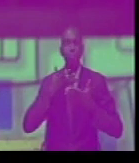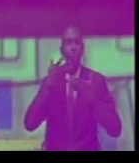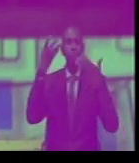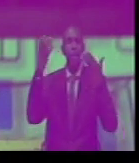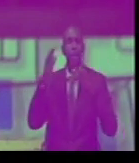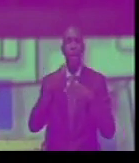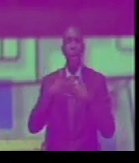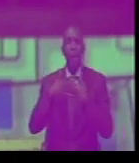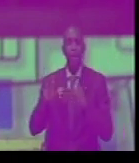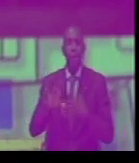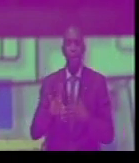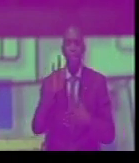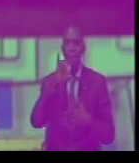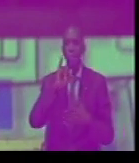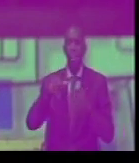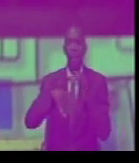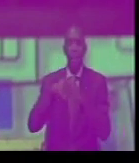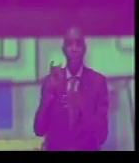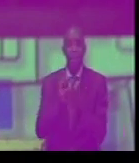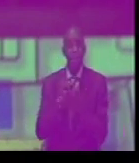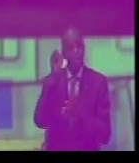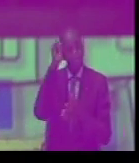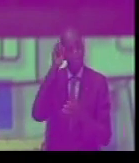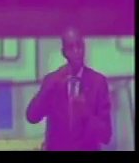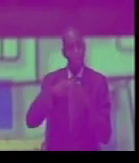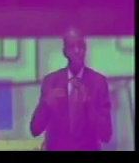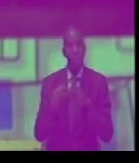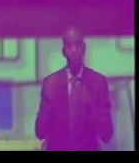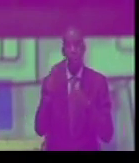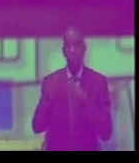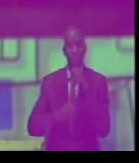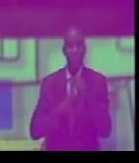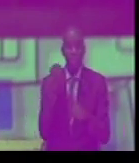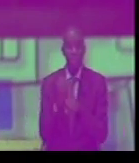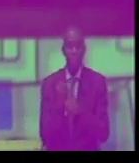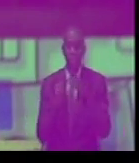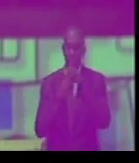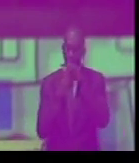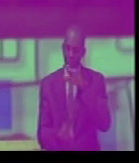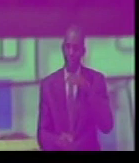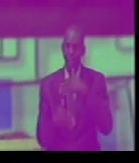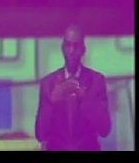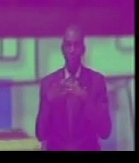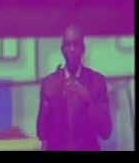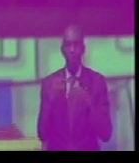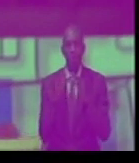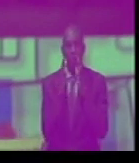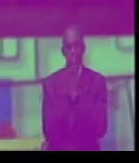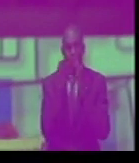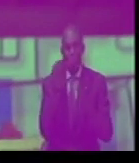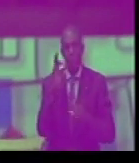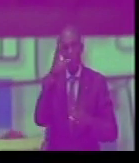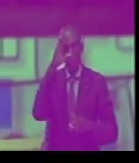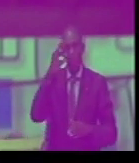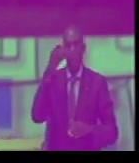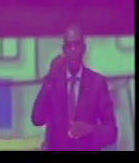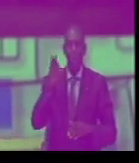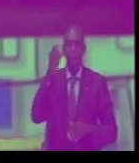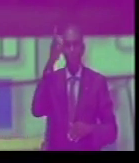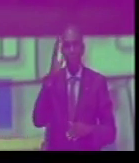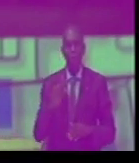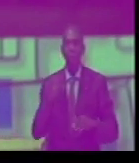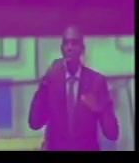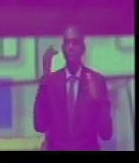I yelled on Facebook after finding out that a problem I've carried for many years